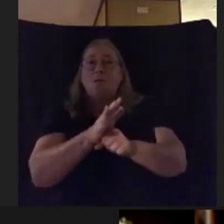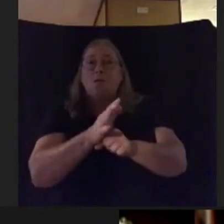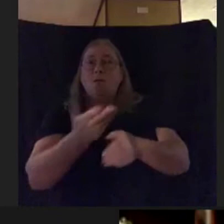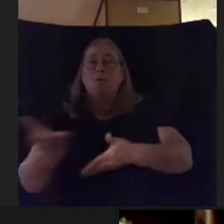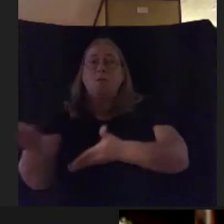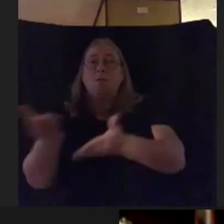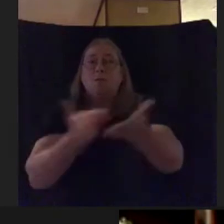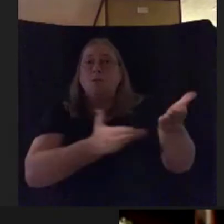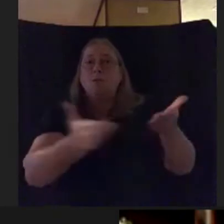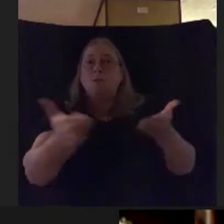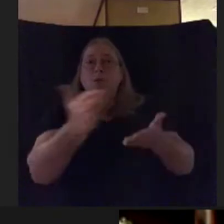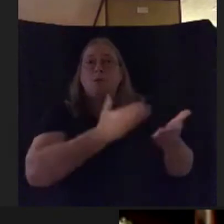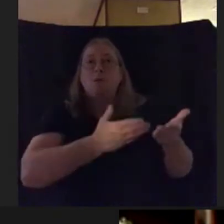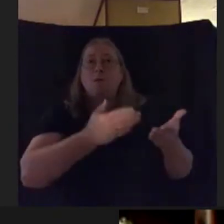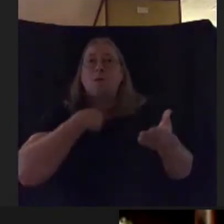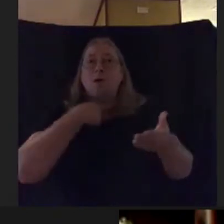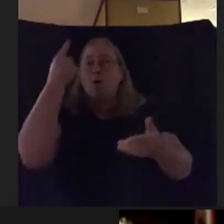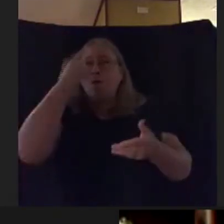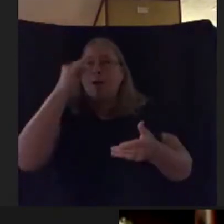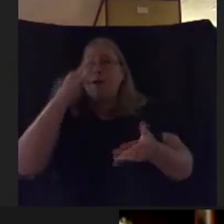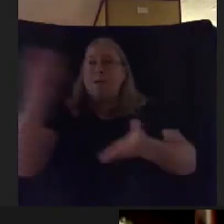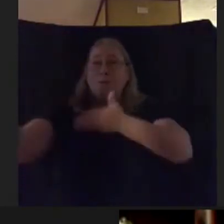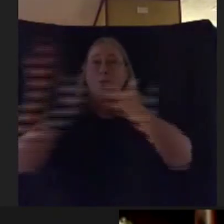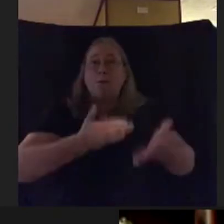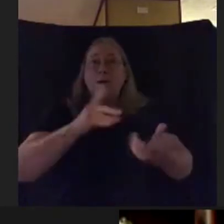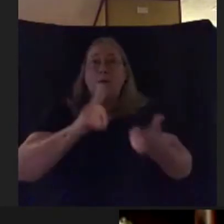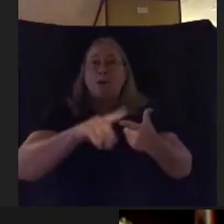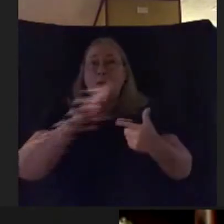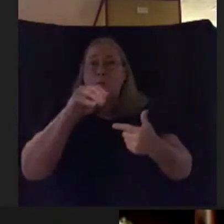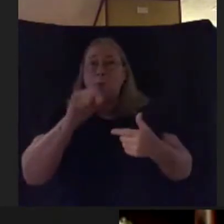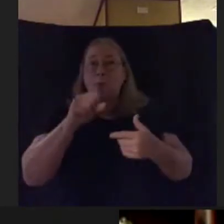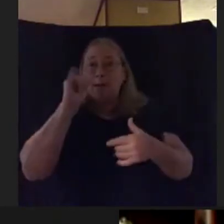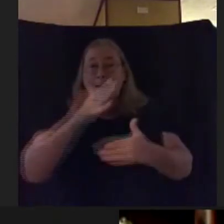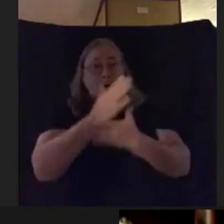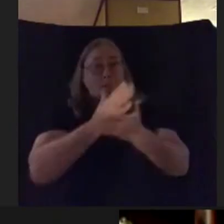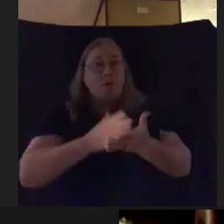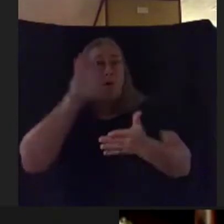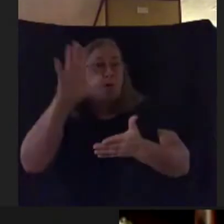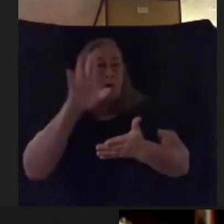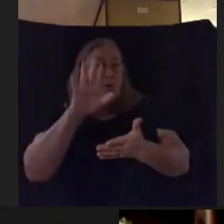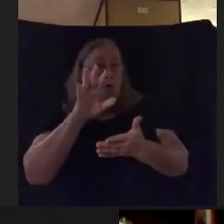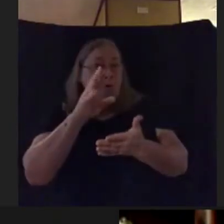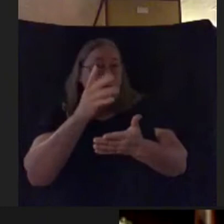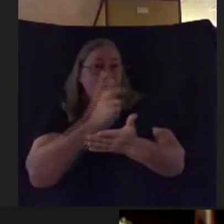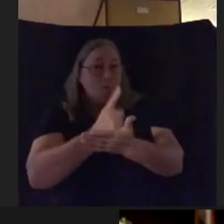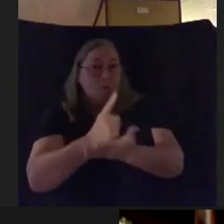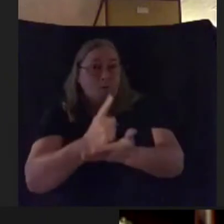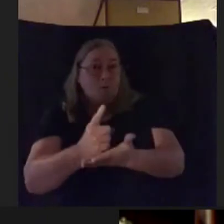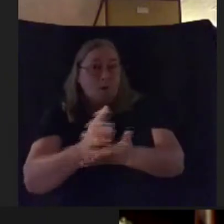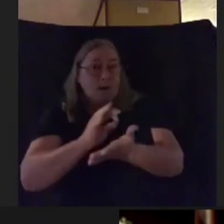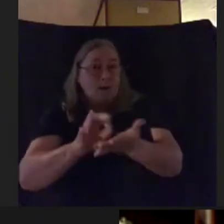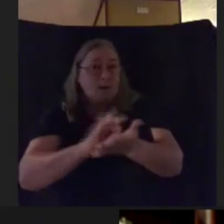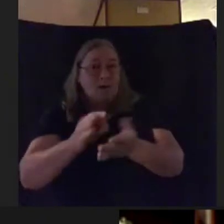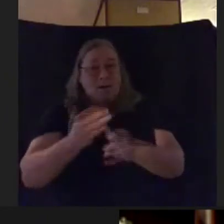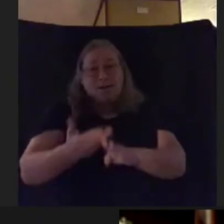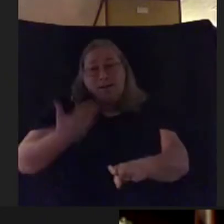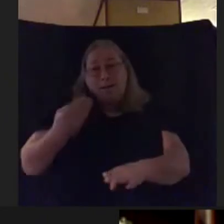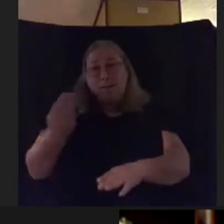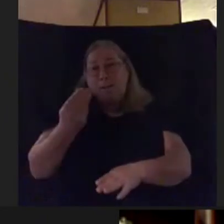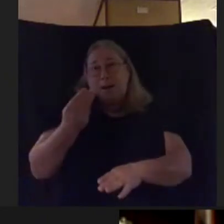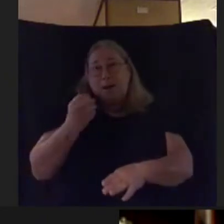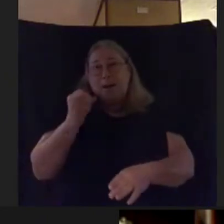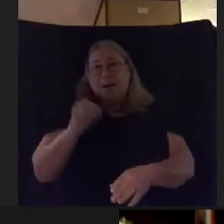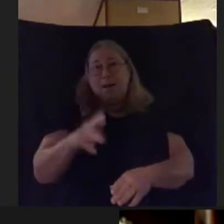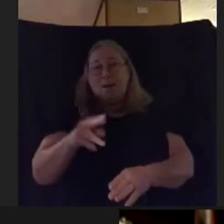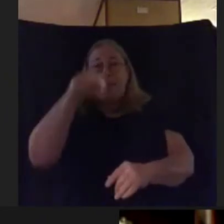if shipments to Mississippi as part of your weekly allocation, either this past Monday or upcoming